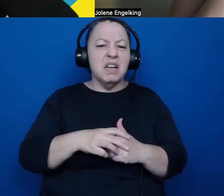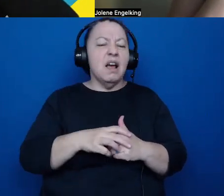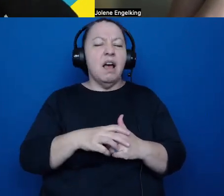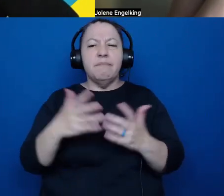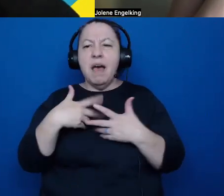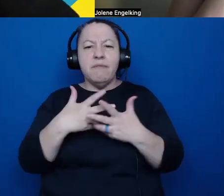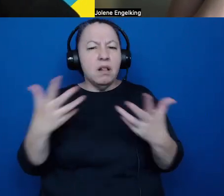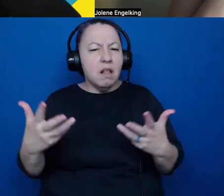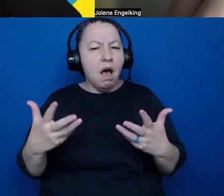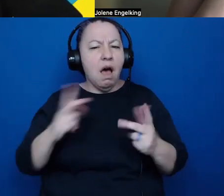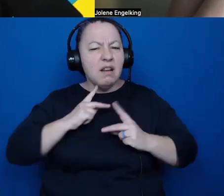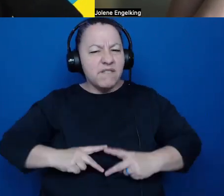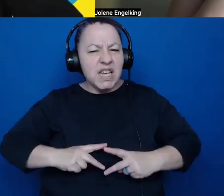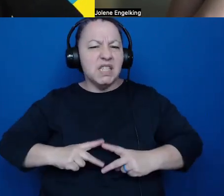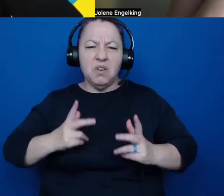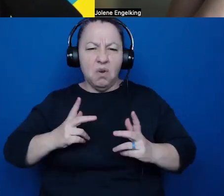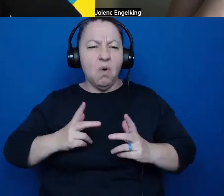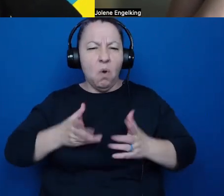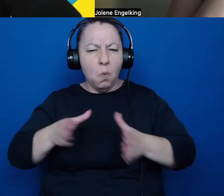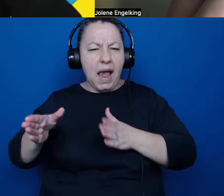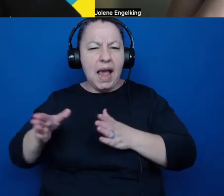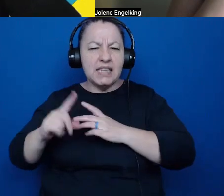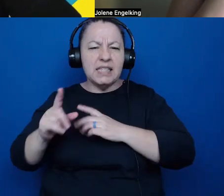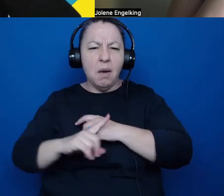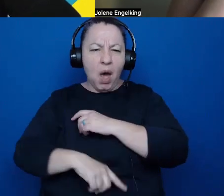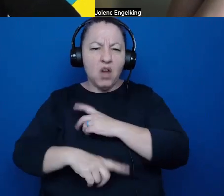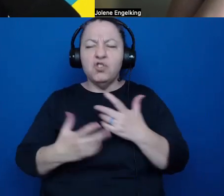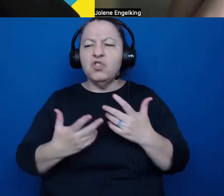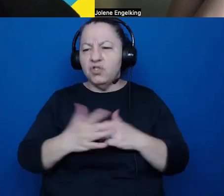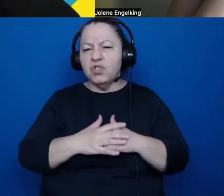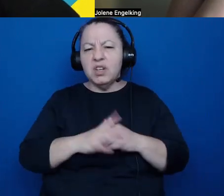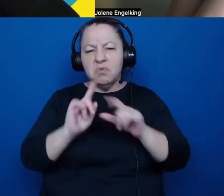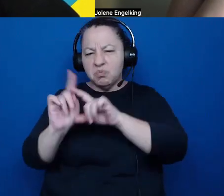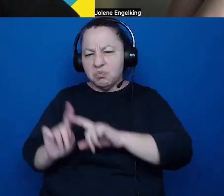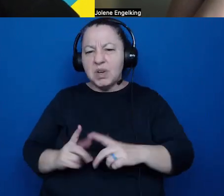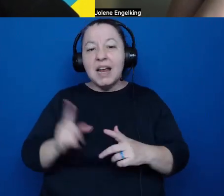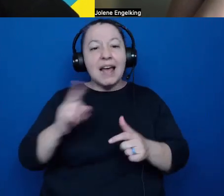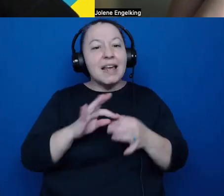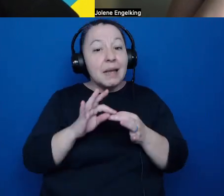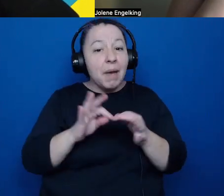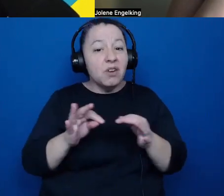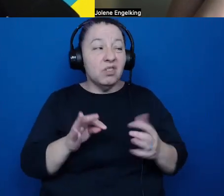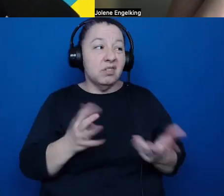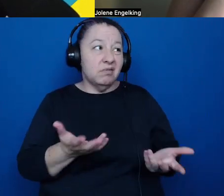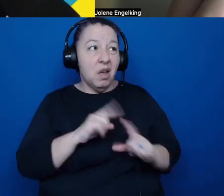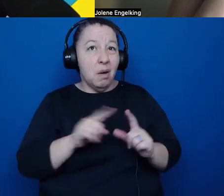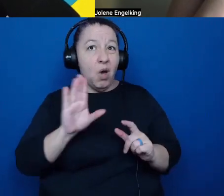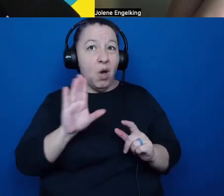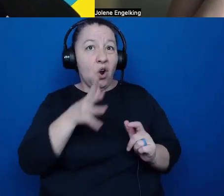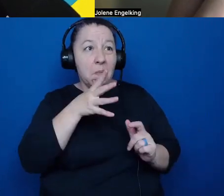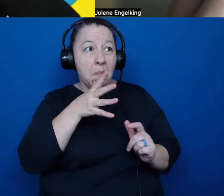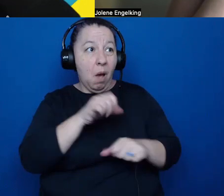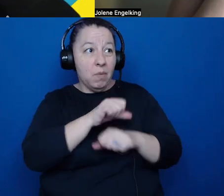like physical ways of disciplining him and all these sorts of things. And then he mentioned, he's like, yeah, but her mom was a